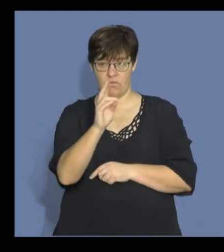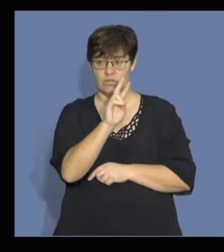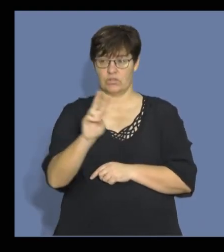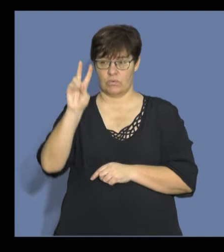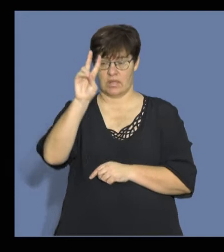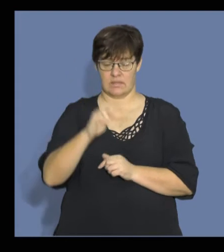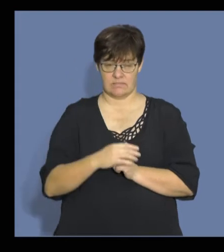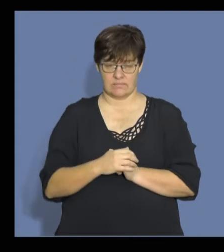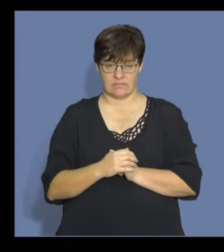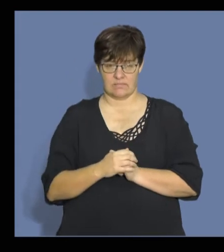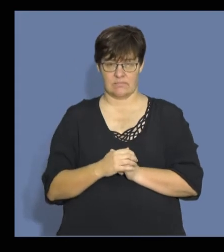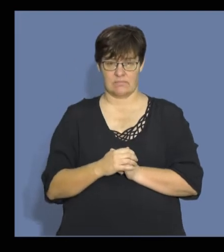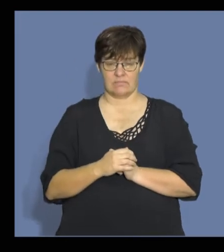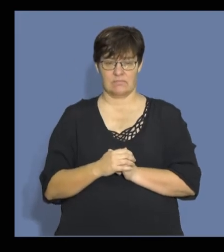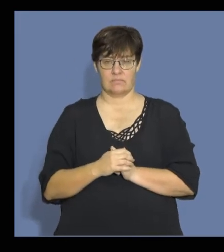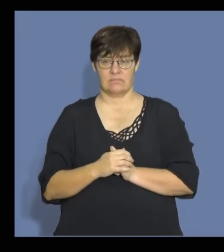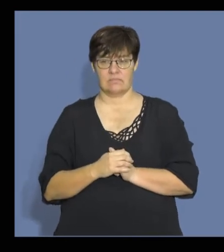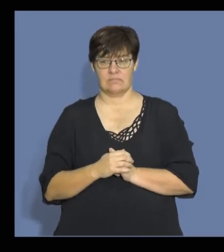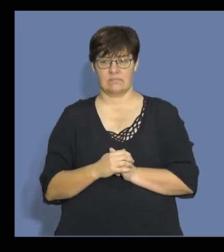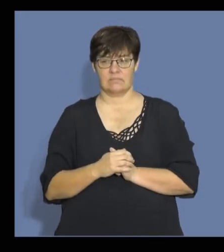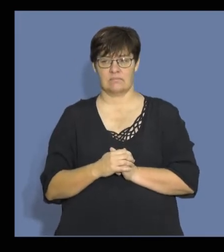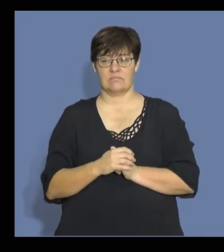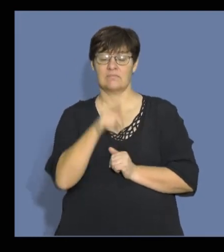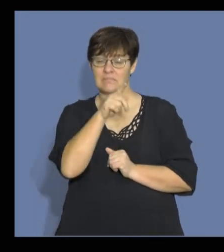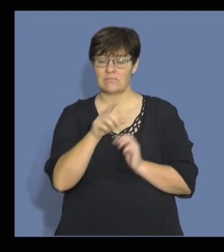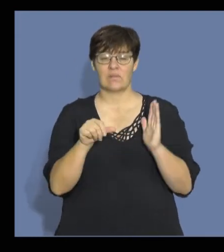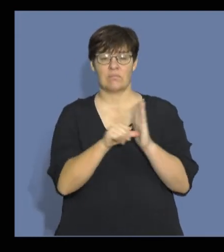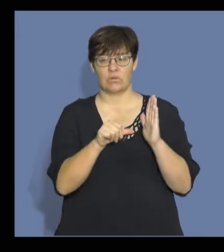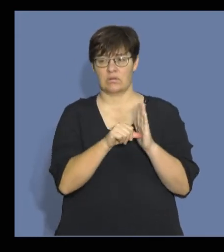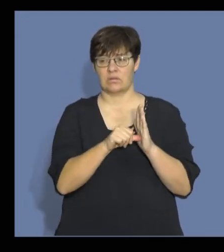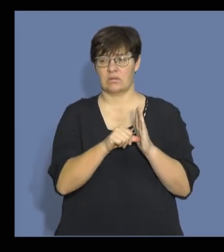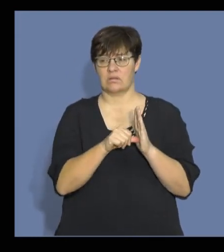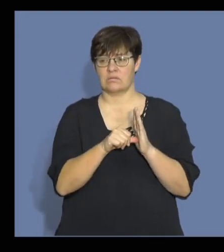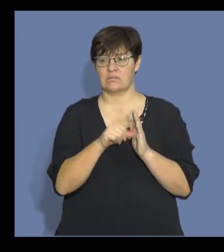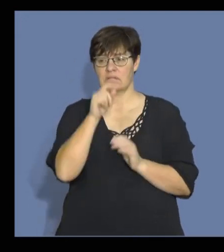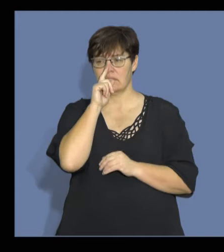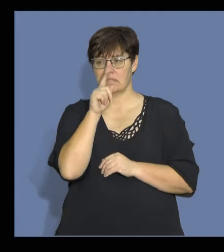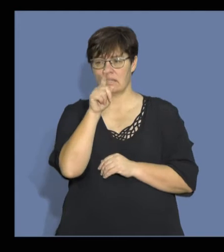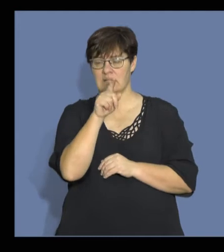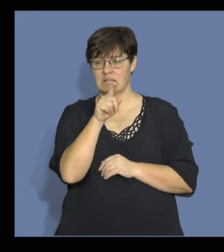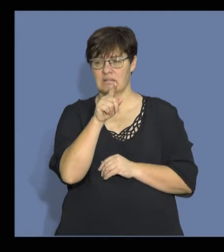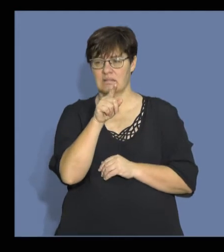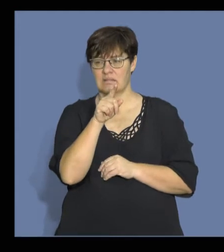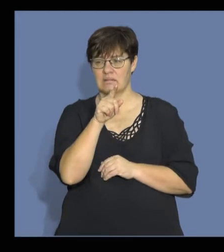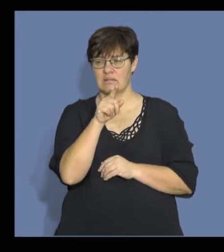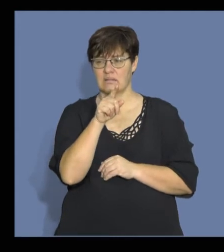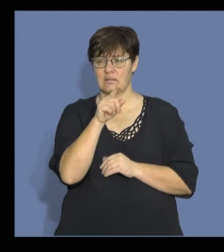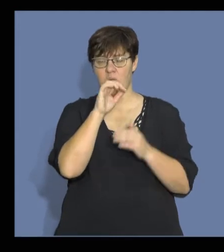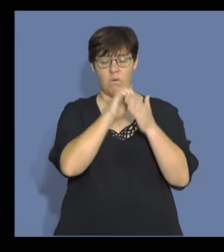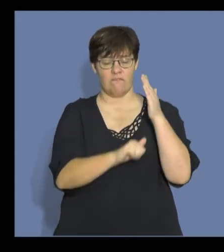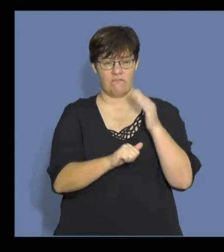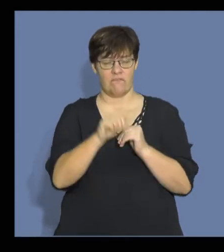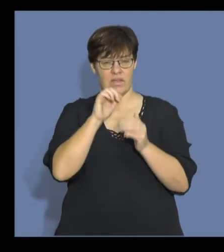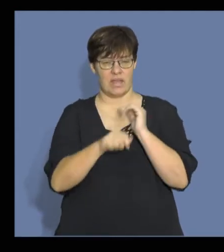All right. But when we do this, it's important that what I've done here, and you can see on the screen here, what I've done is I've